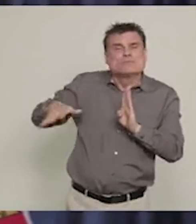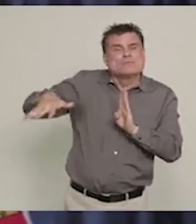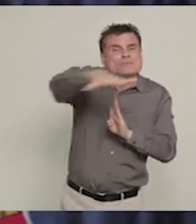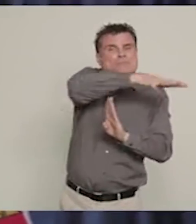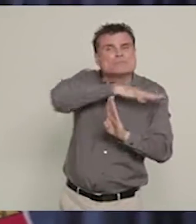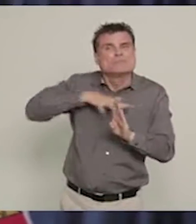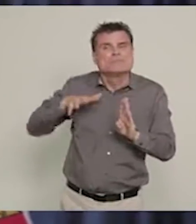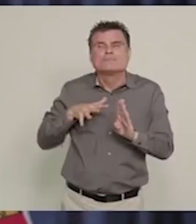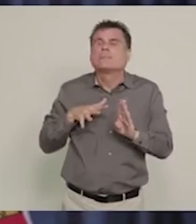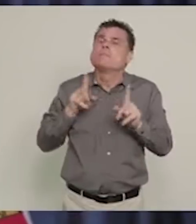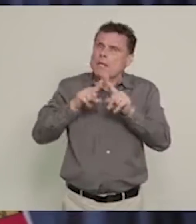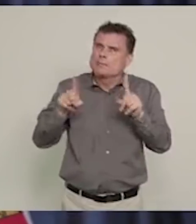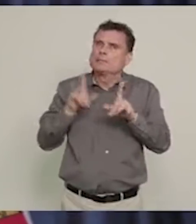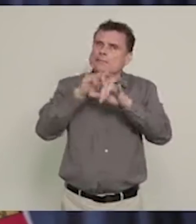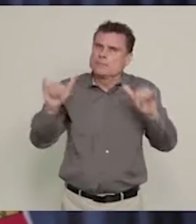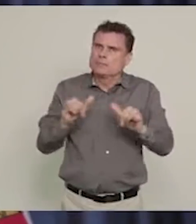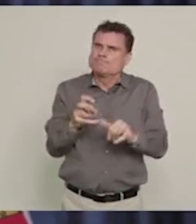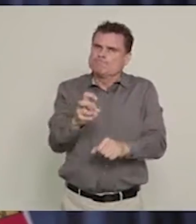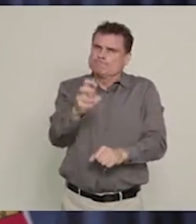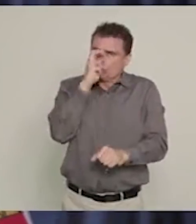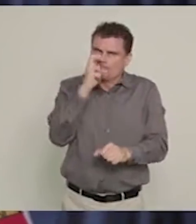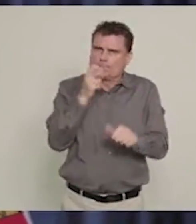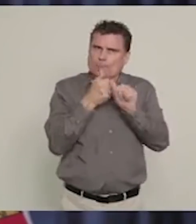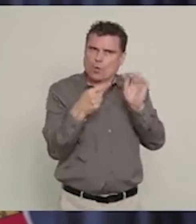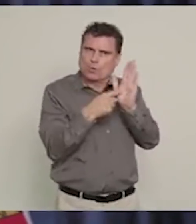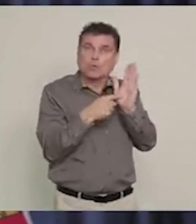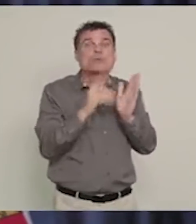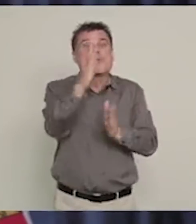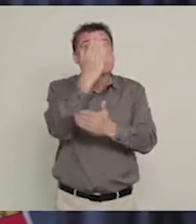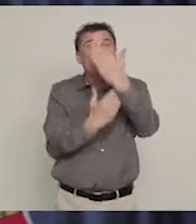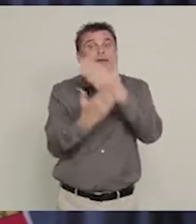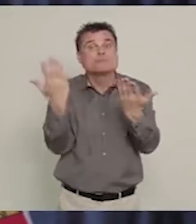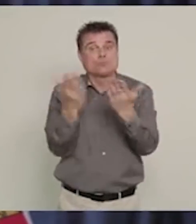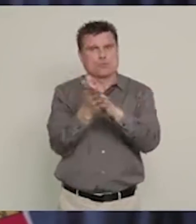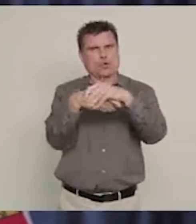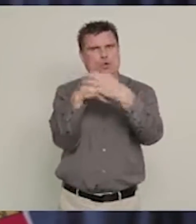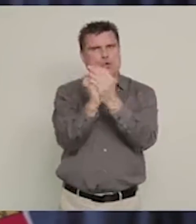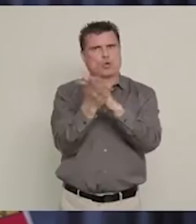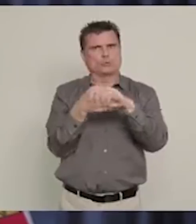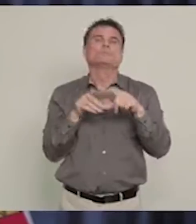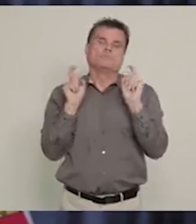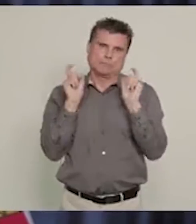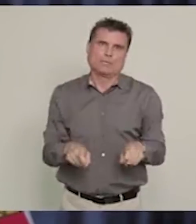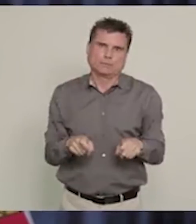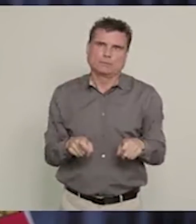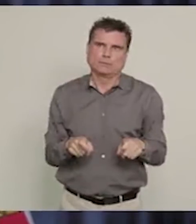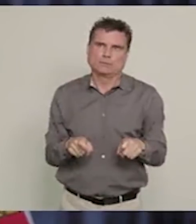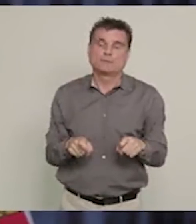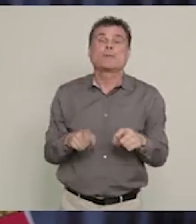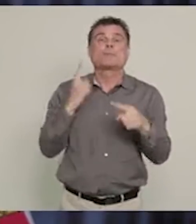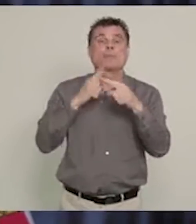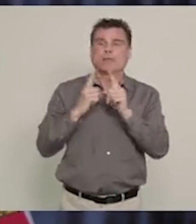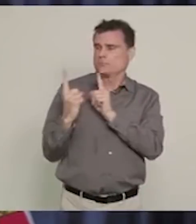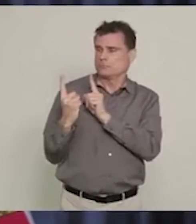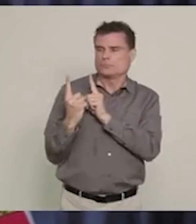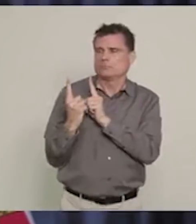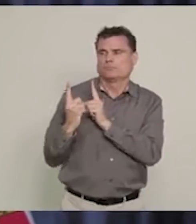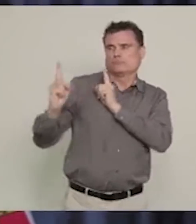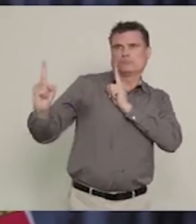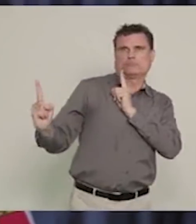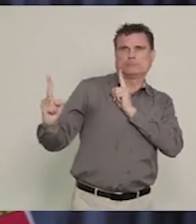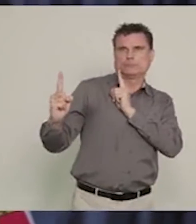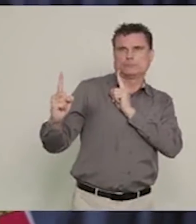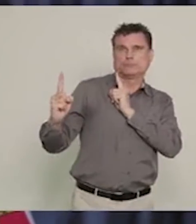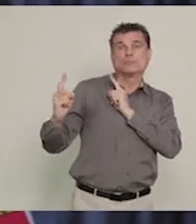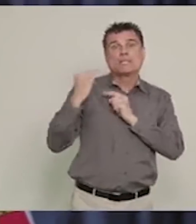hygiene. Maintain physical distancing. Do not leave home if you're sick. And remember, public safety orders in place from